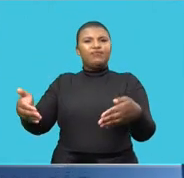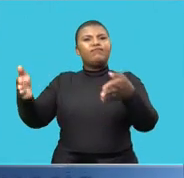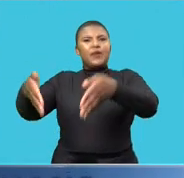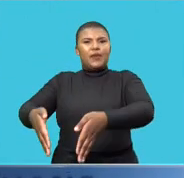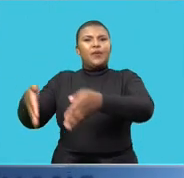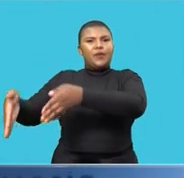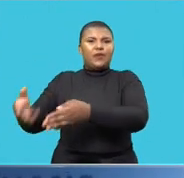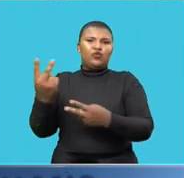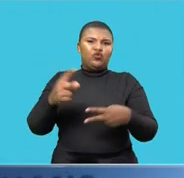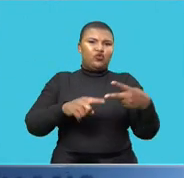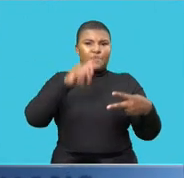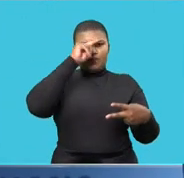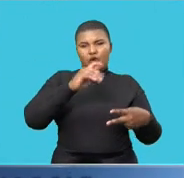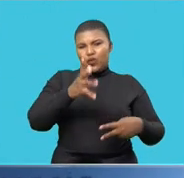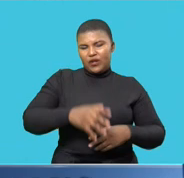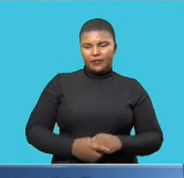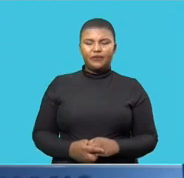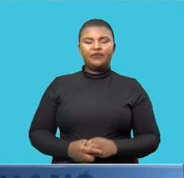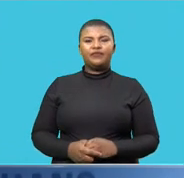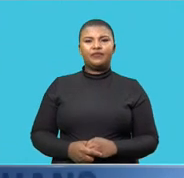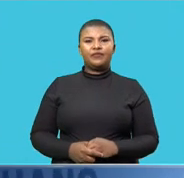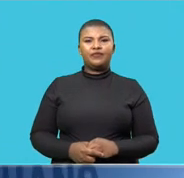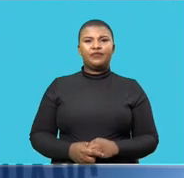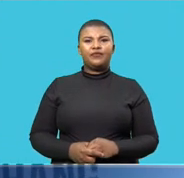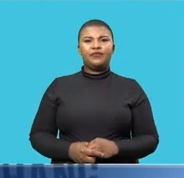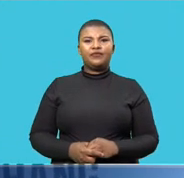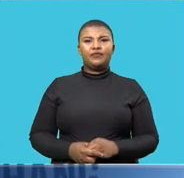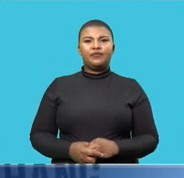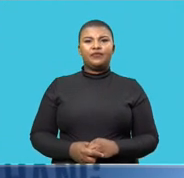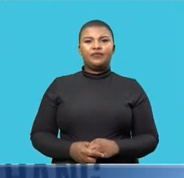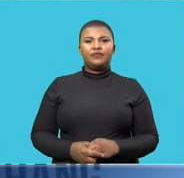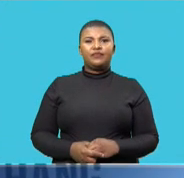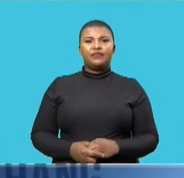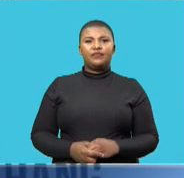loved ones to rest. For Soweto TV News, I am Zwelibanzi Mazibuko.